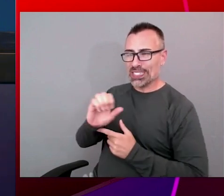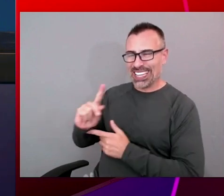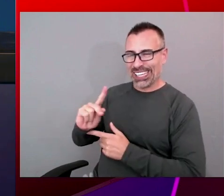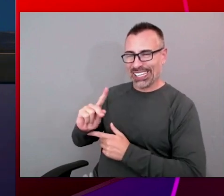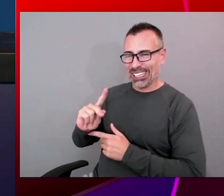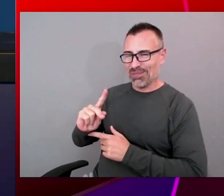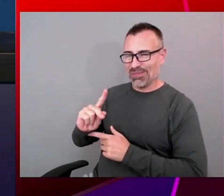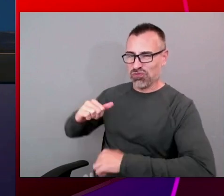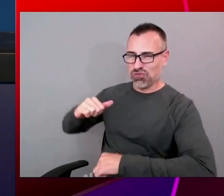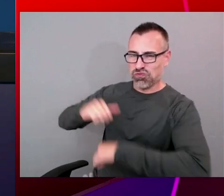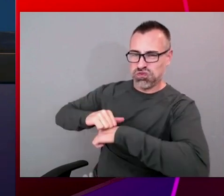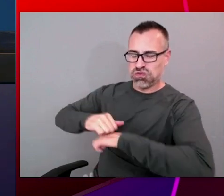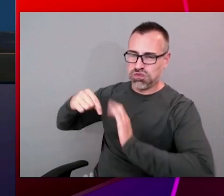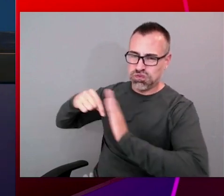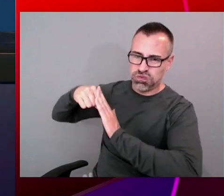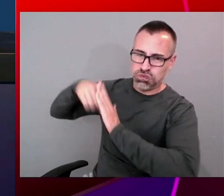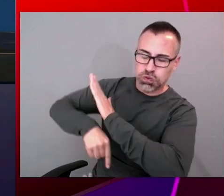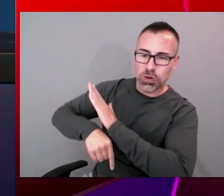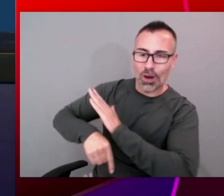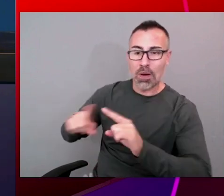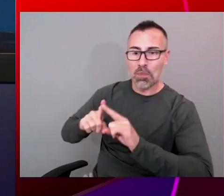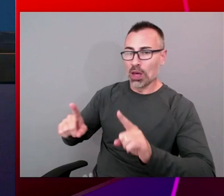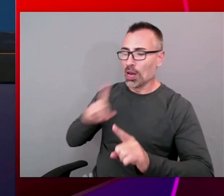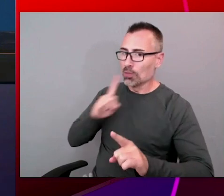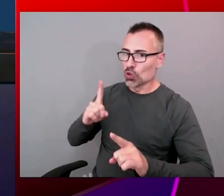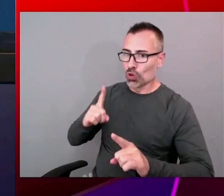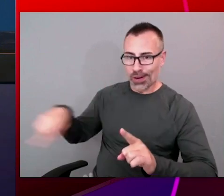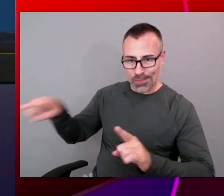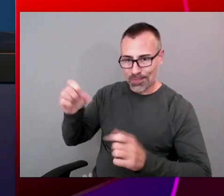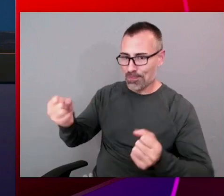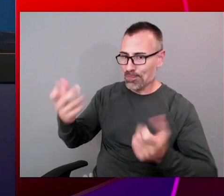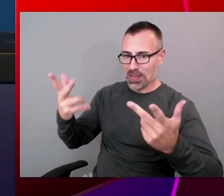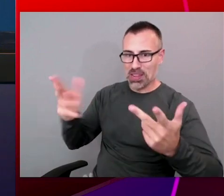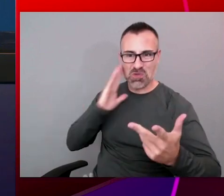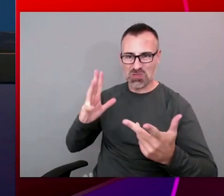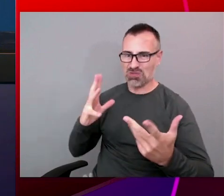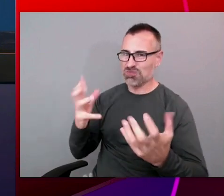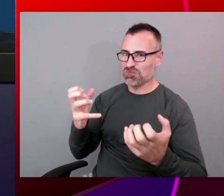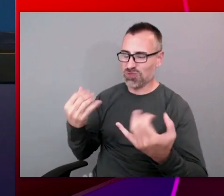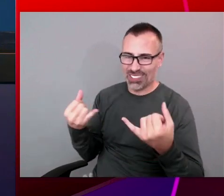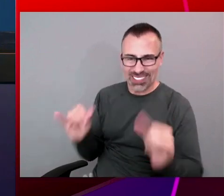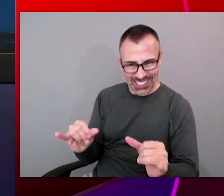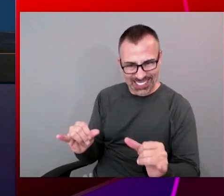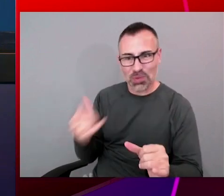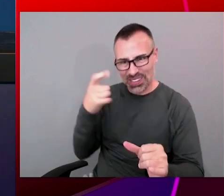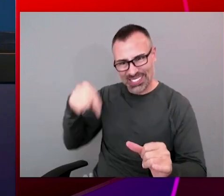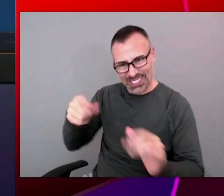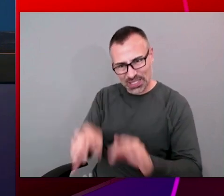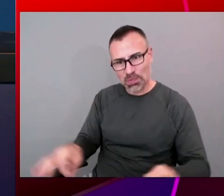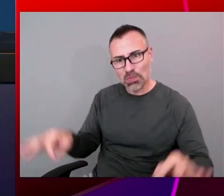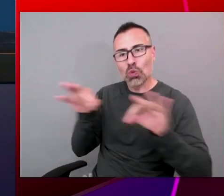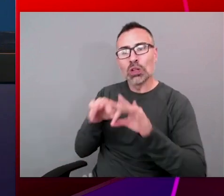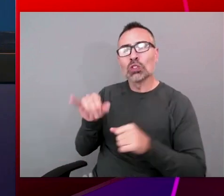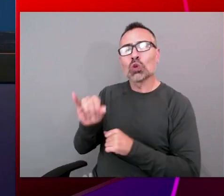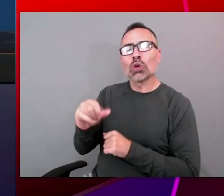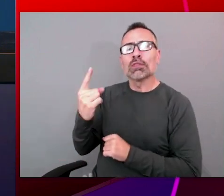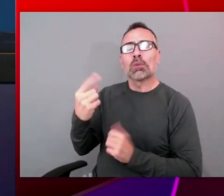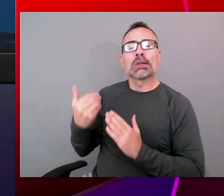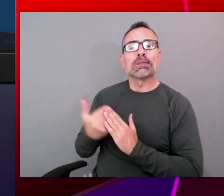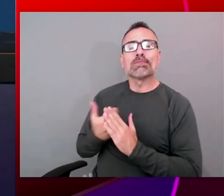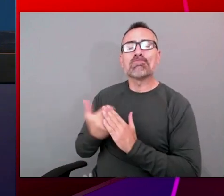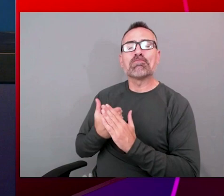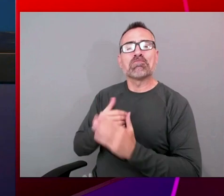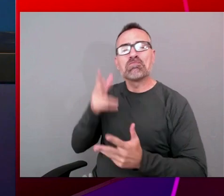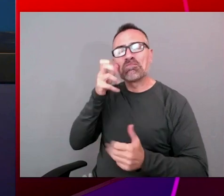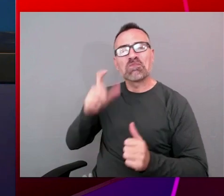not deterring. And they're like, this is something that's important. How can an educator who's hearing about this for the first time on our show, the people I just